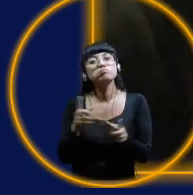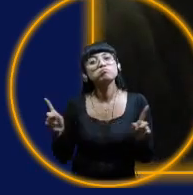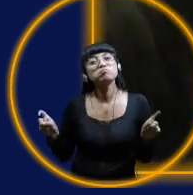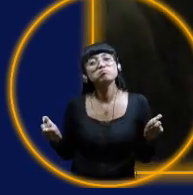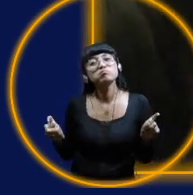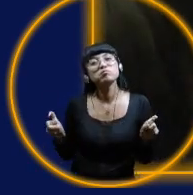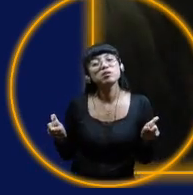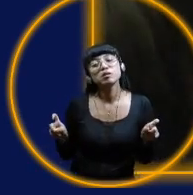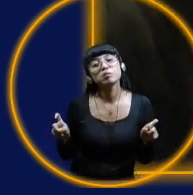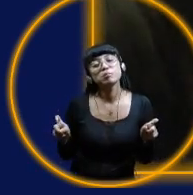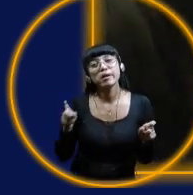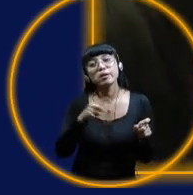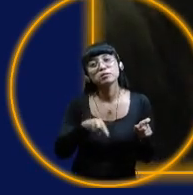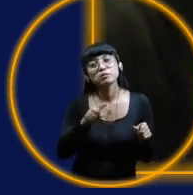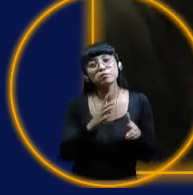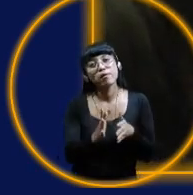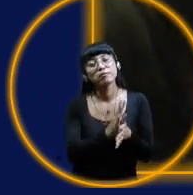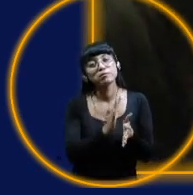it's a little bit like